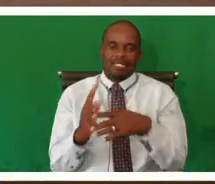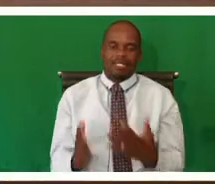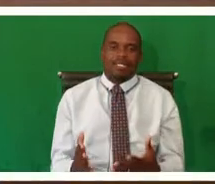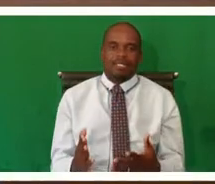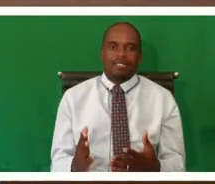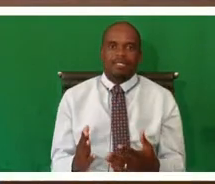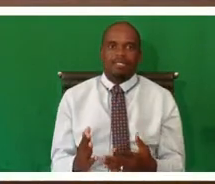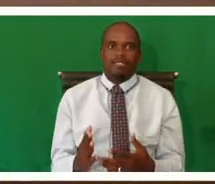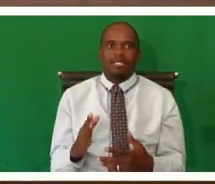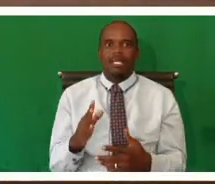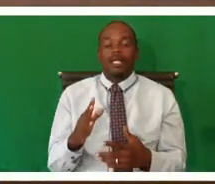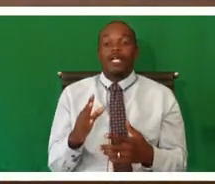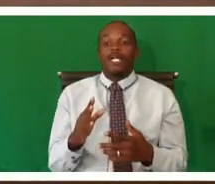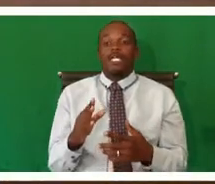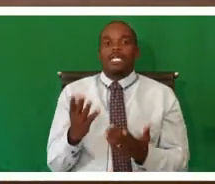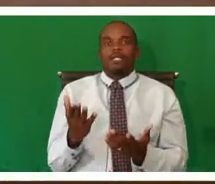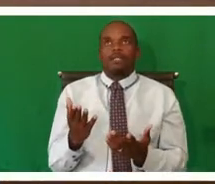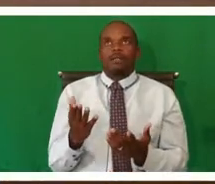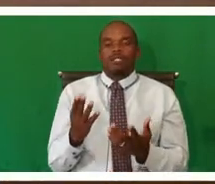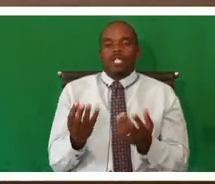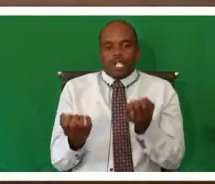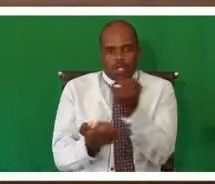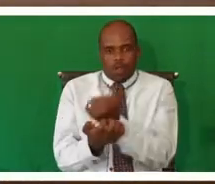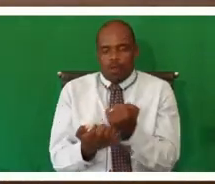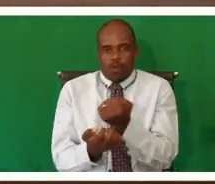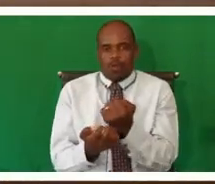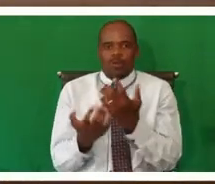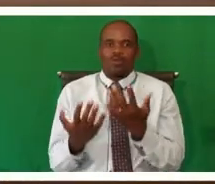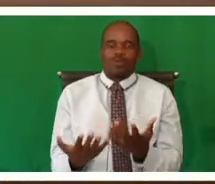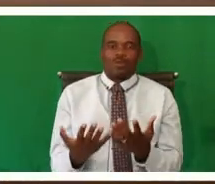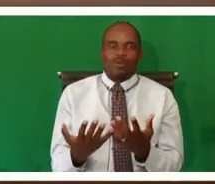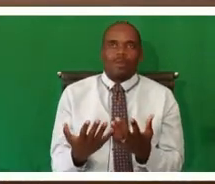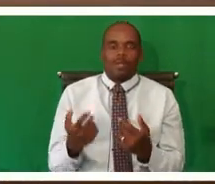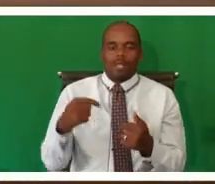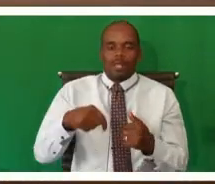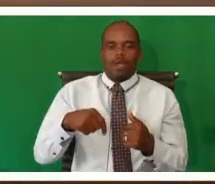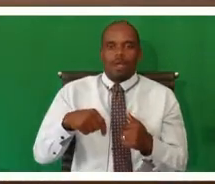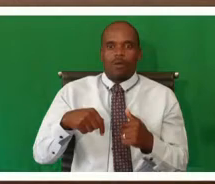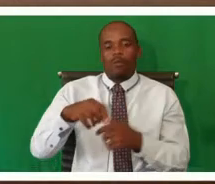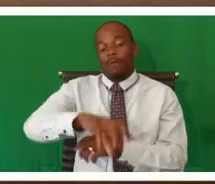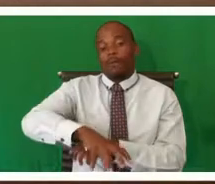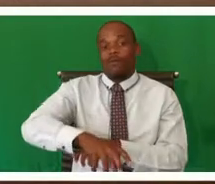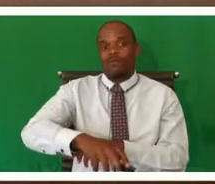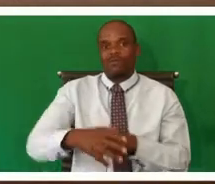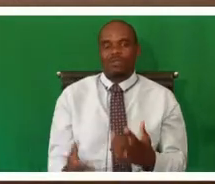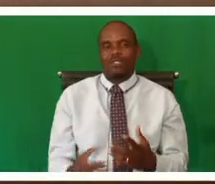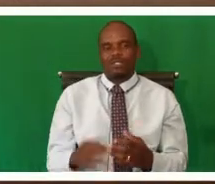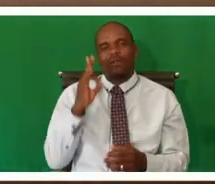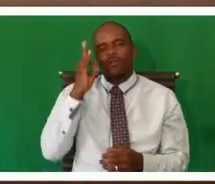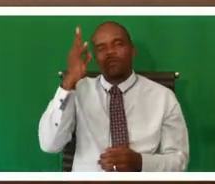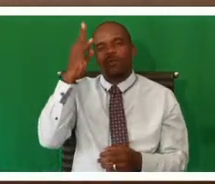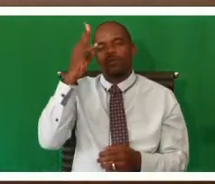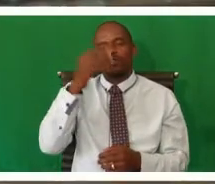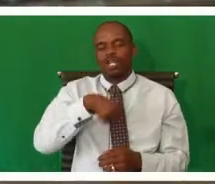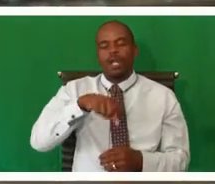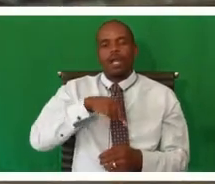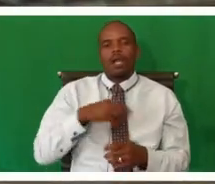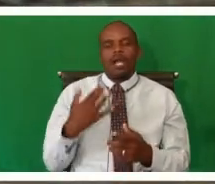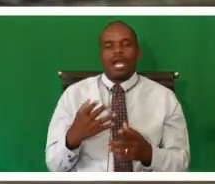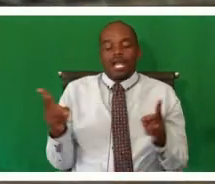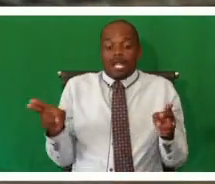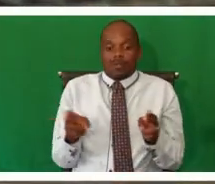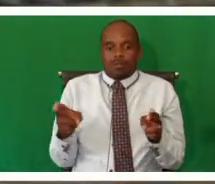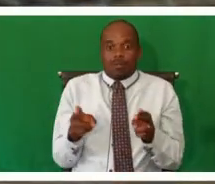the province and pave a brighter future for our small and medium enterprises to flourish in